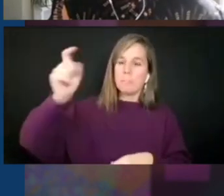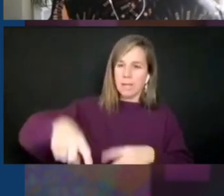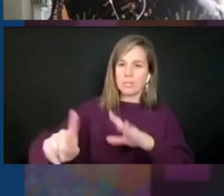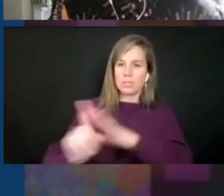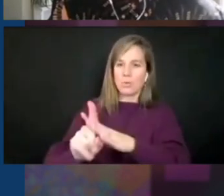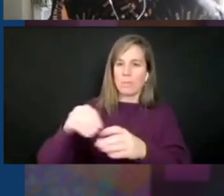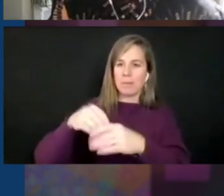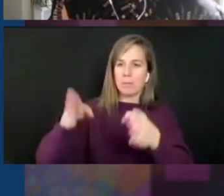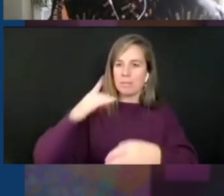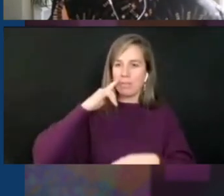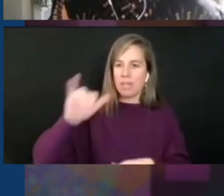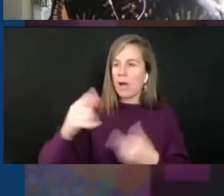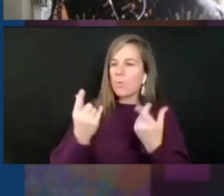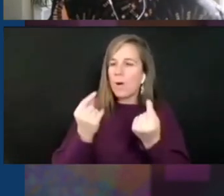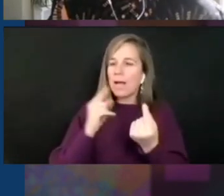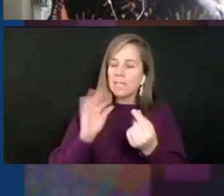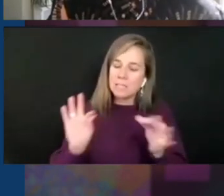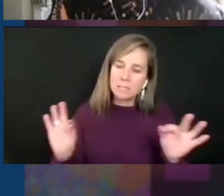it.